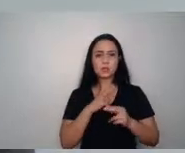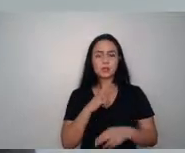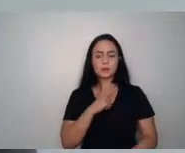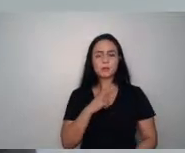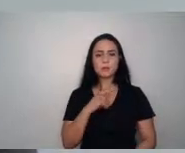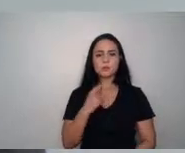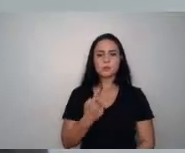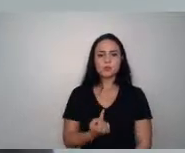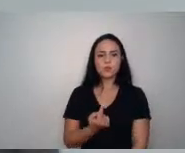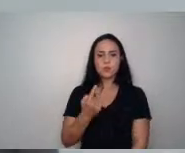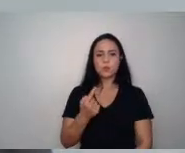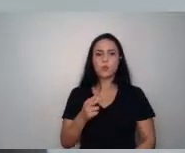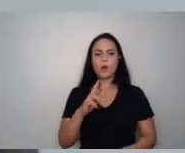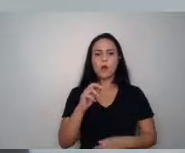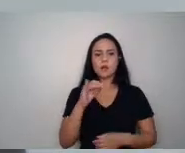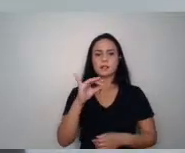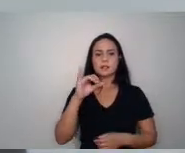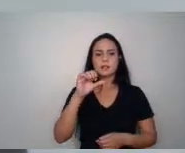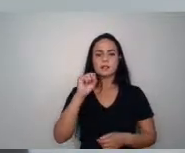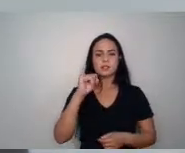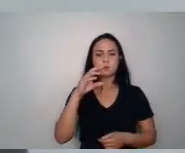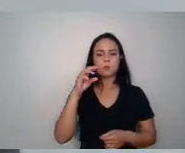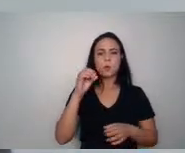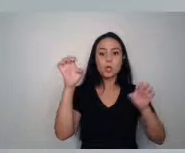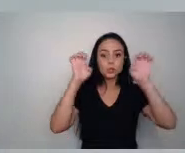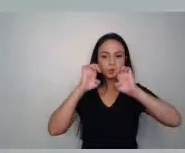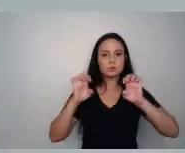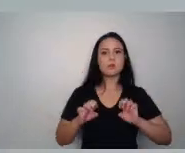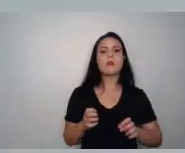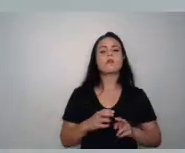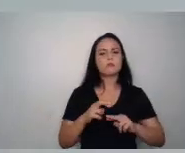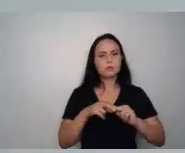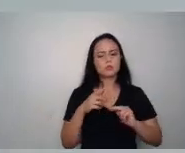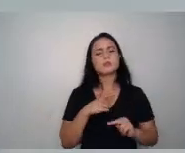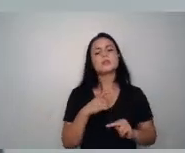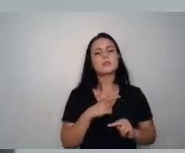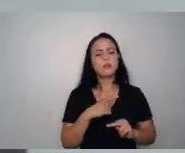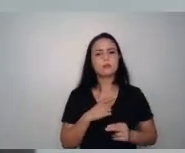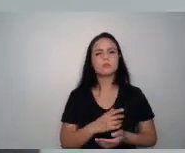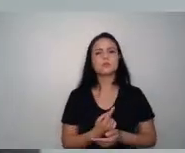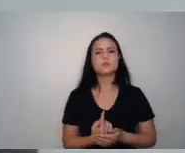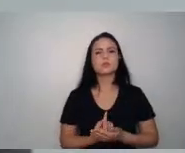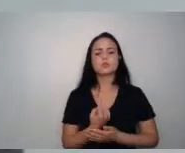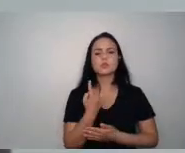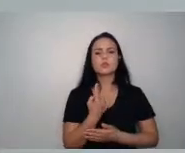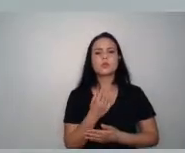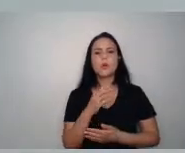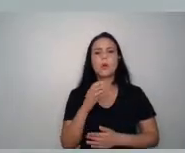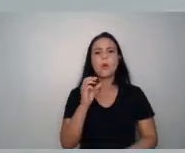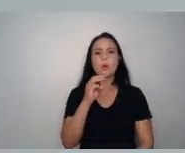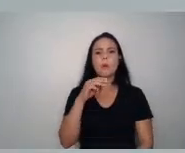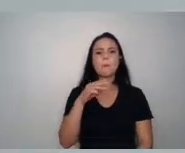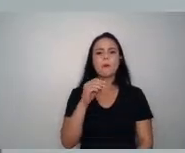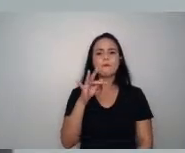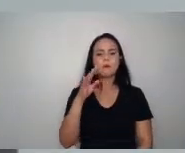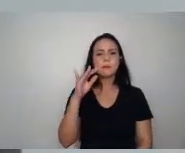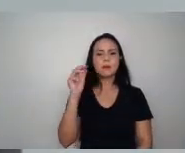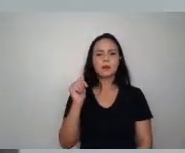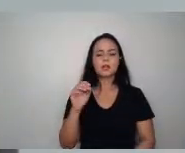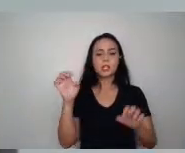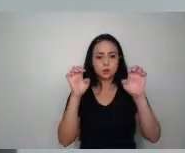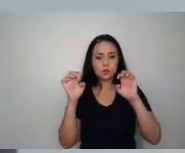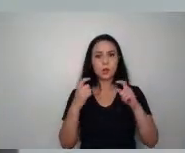in Brazil. That's why we have institutionalized racism. That's why we